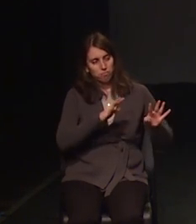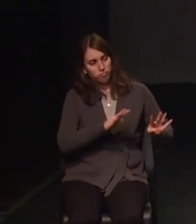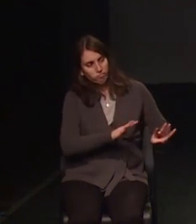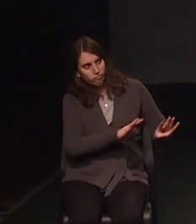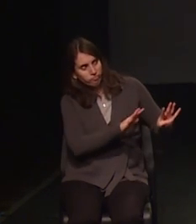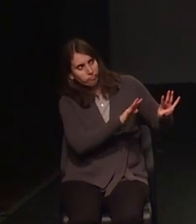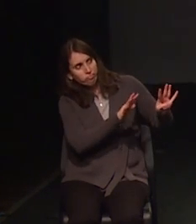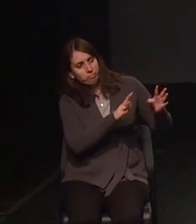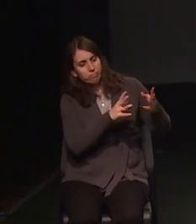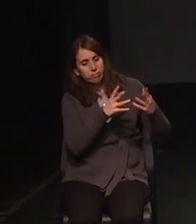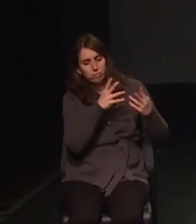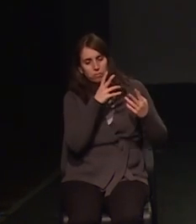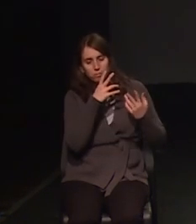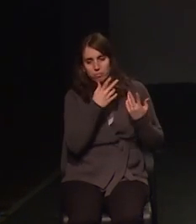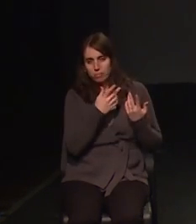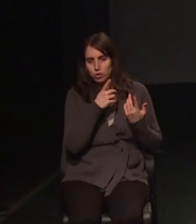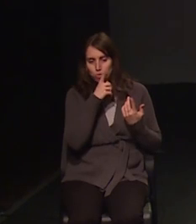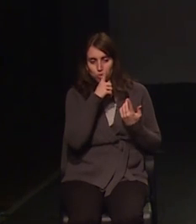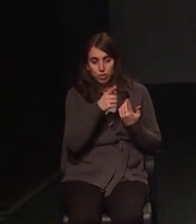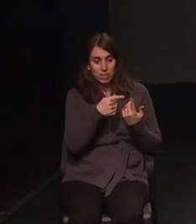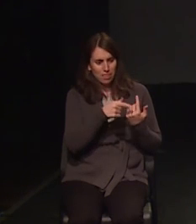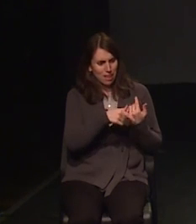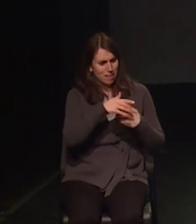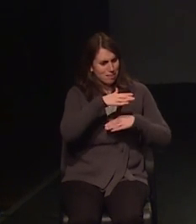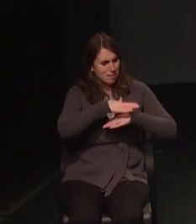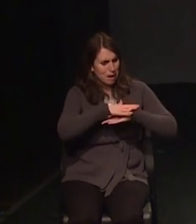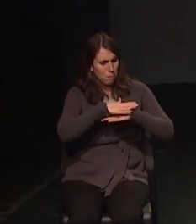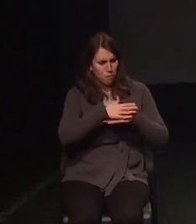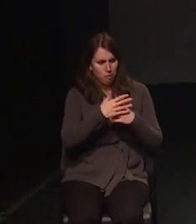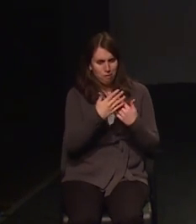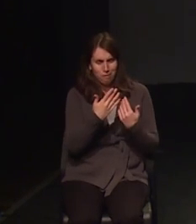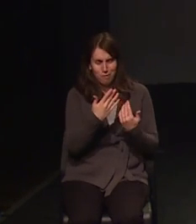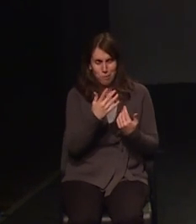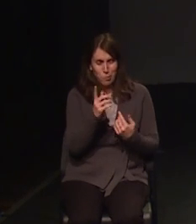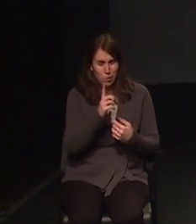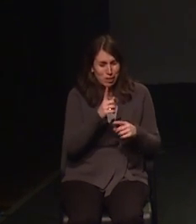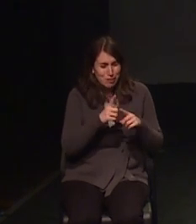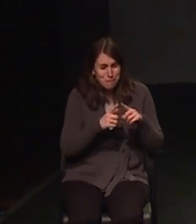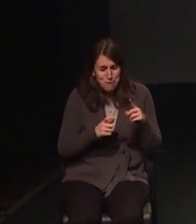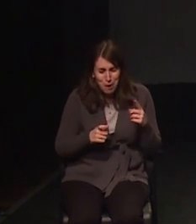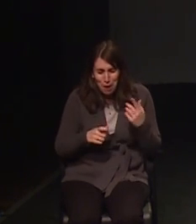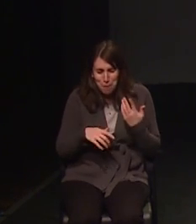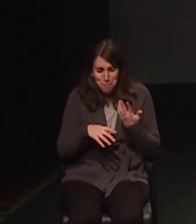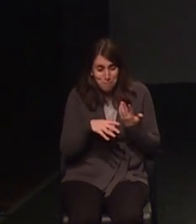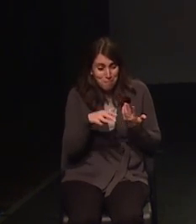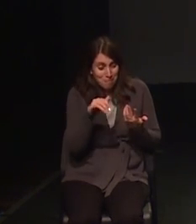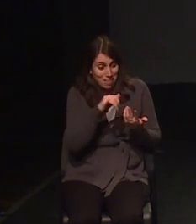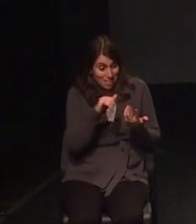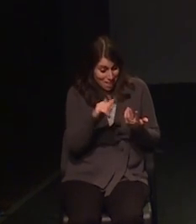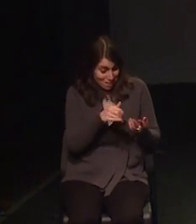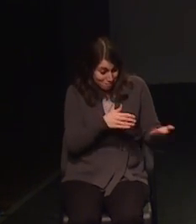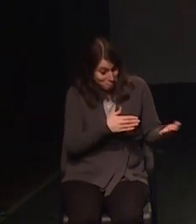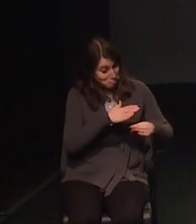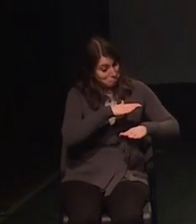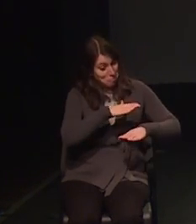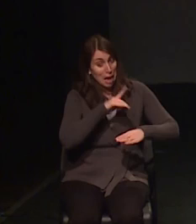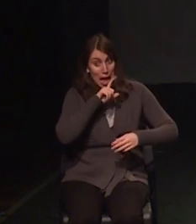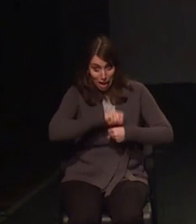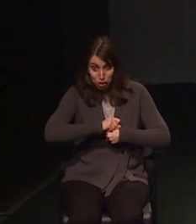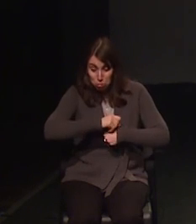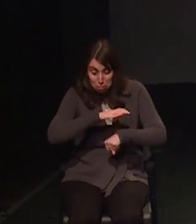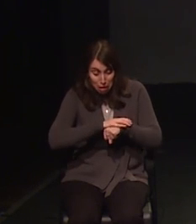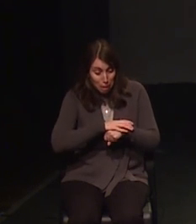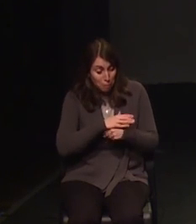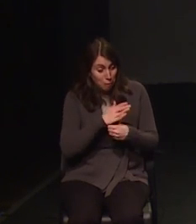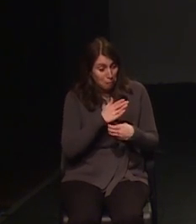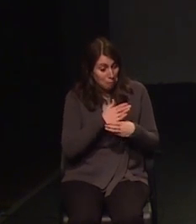from? How are the workers that cut down the wood treated? What deforestation is happening? What are the other pieces? And if there's inequity in those, then you have to